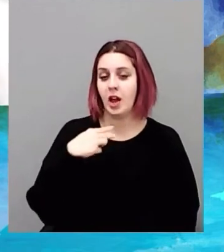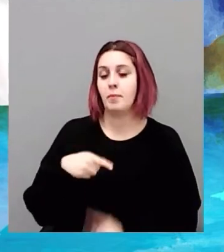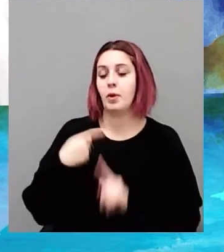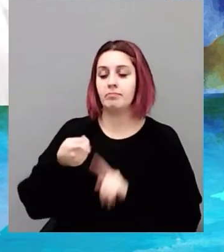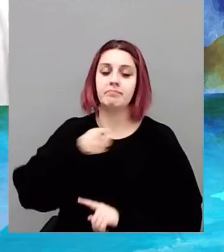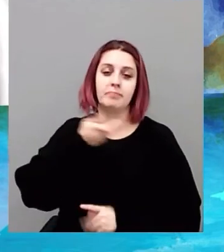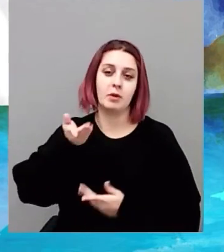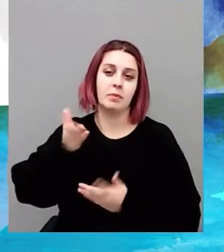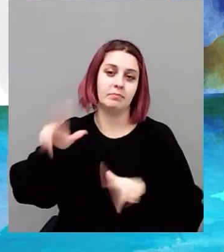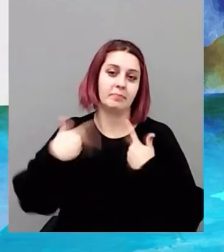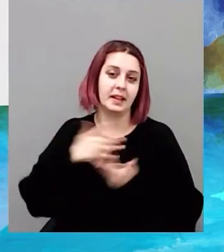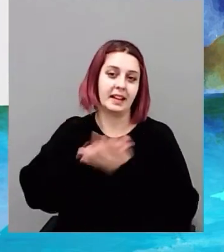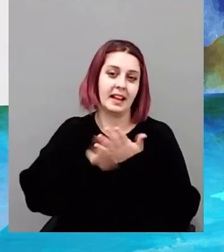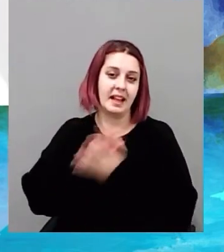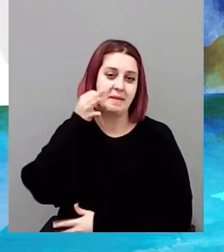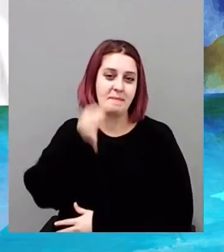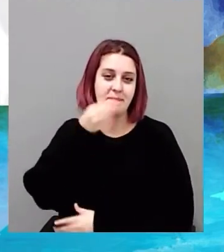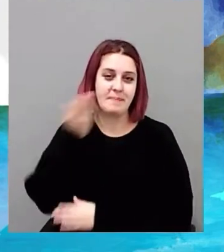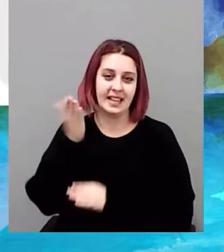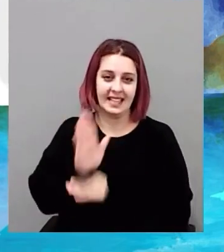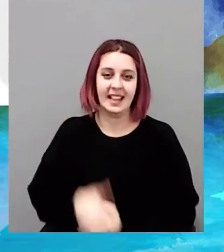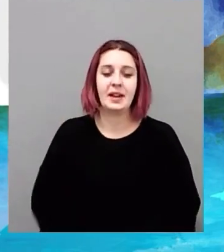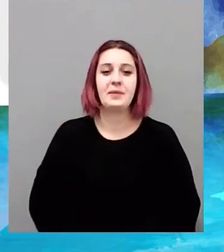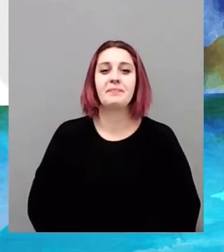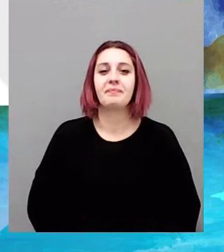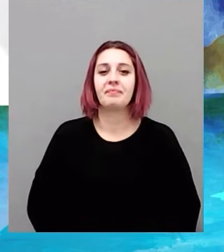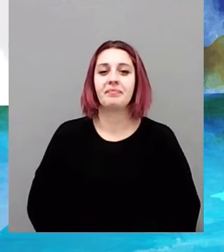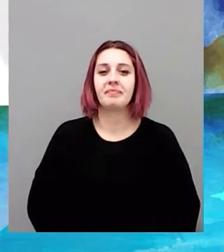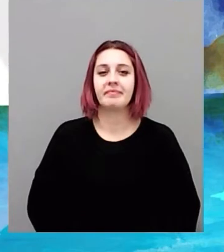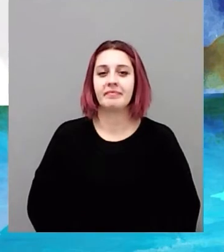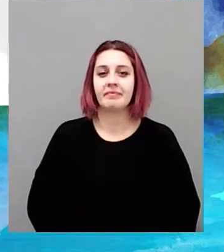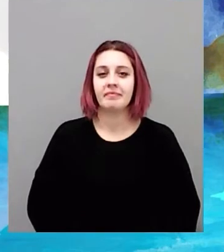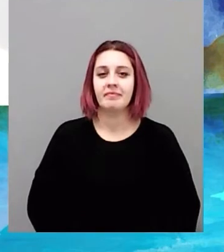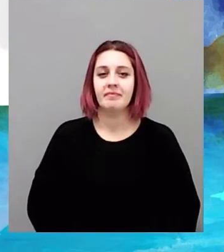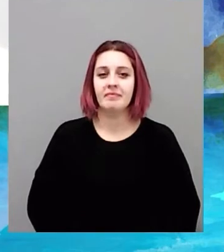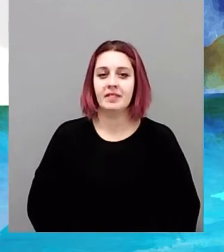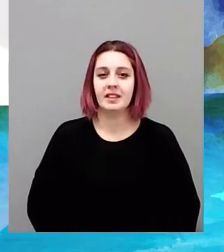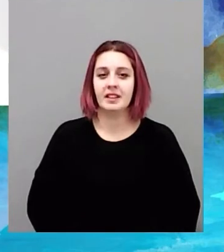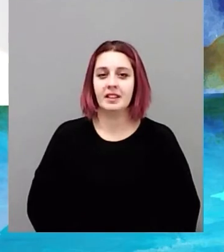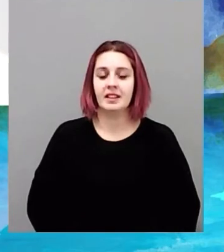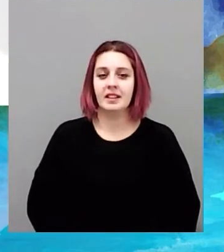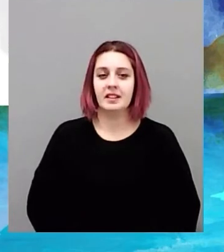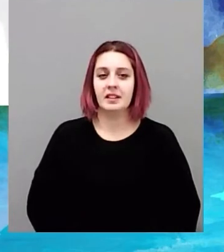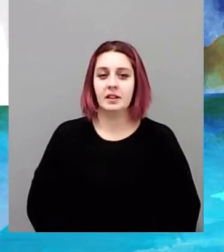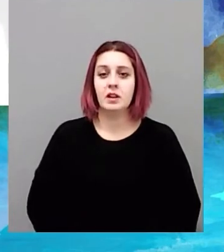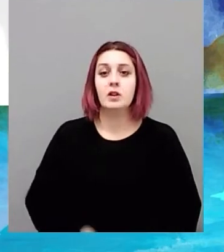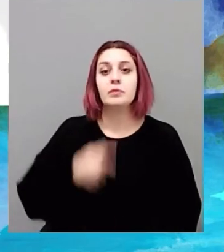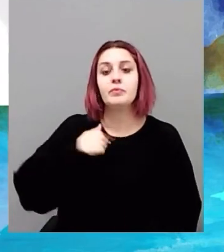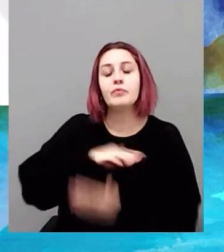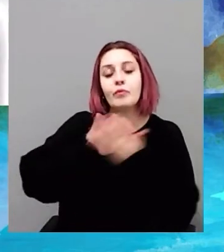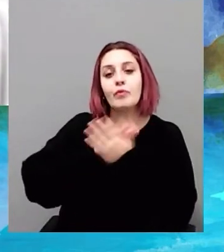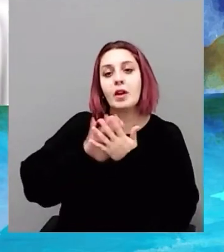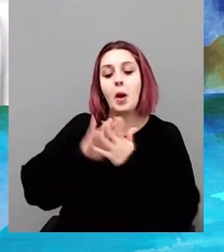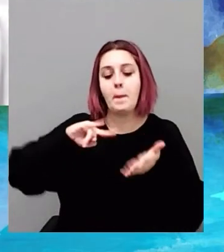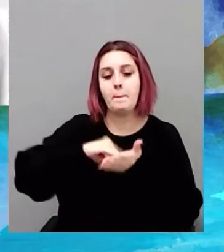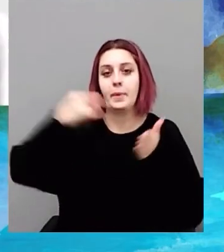So I'm going to talk to you today on the project we had at Picto Access with the Arras